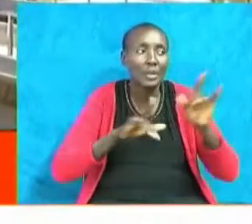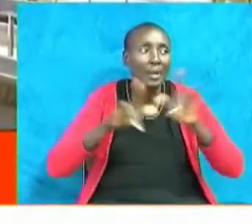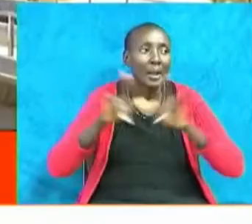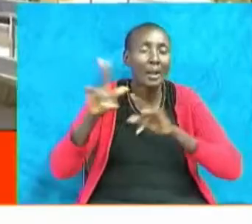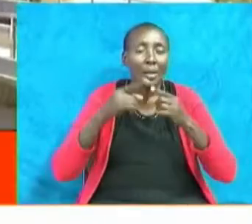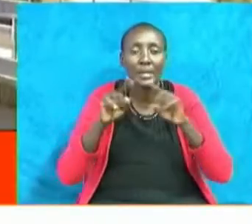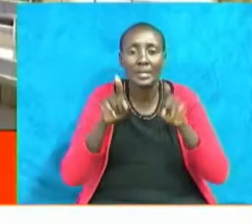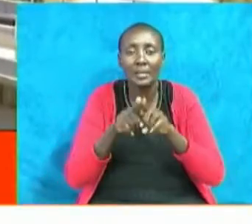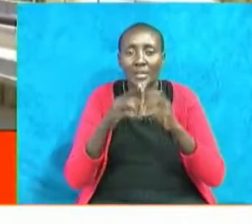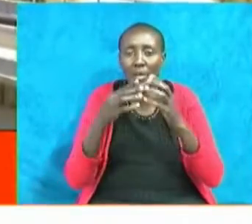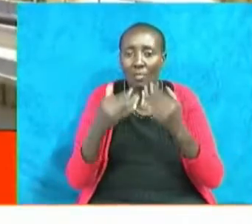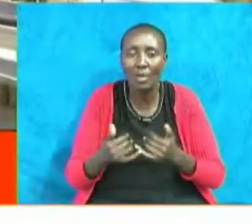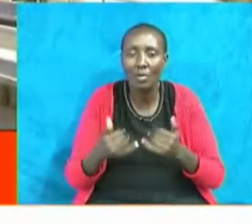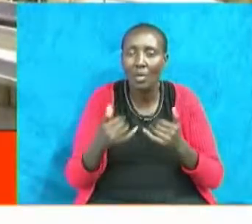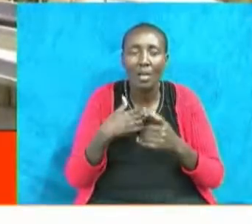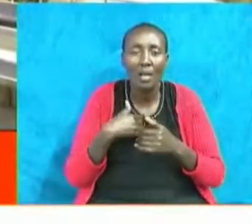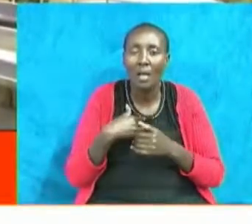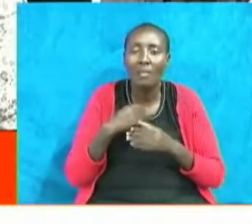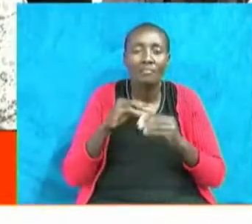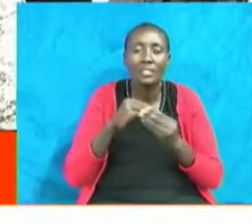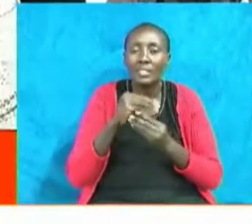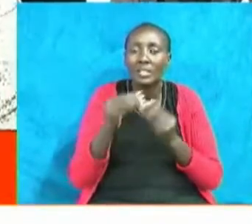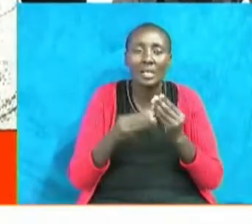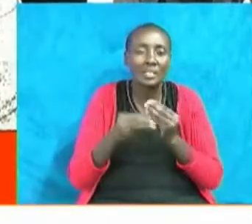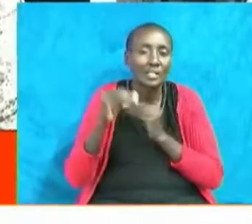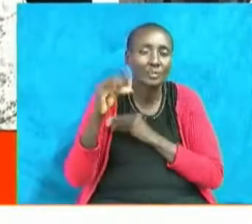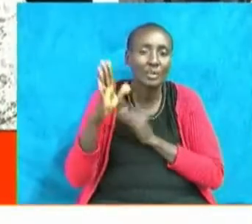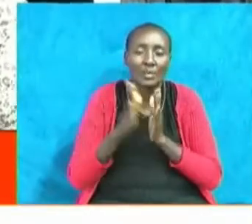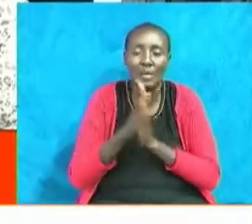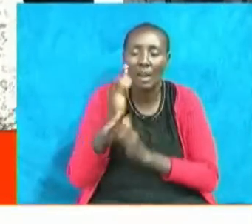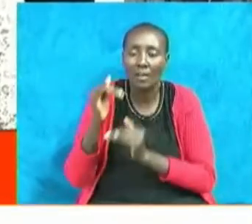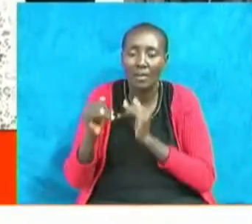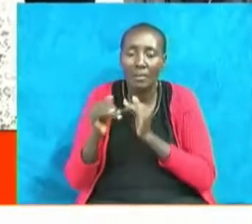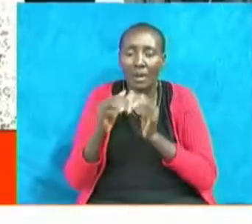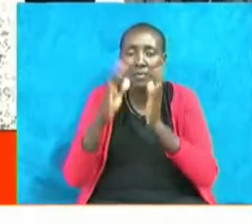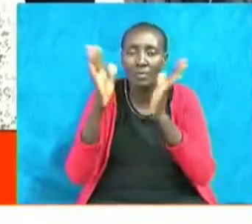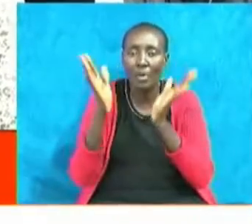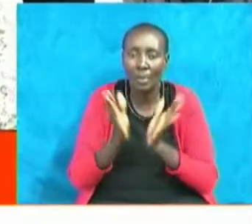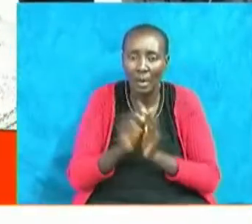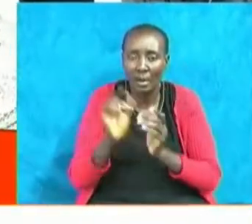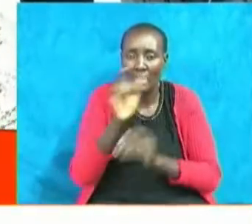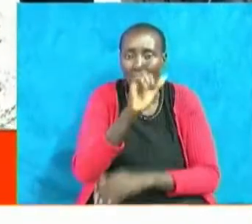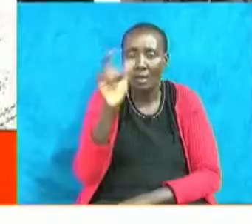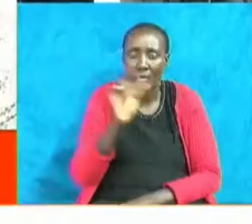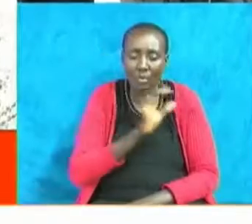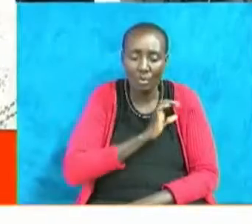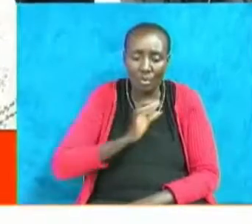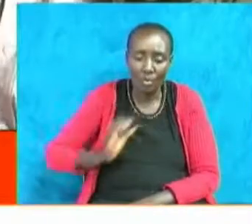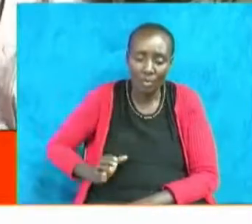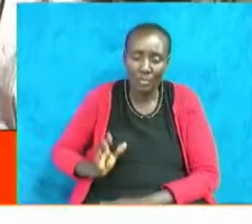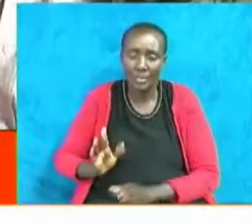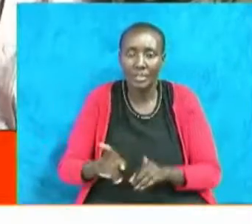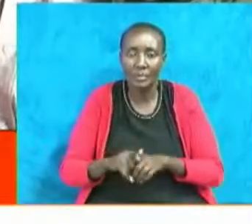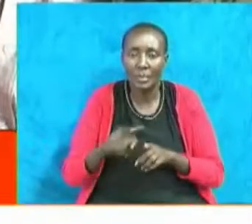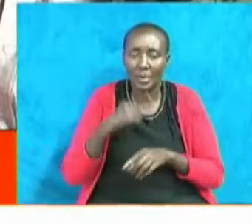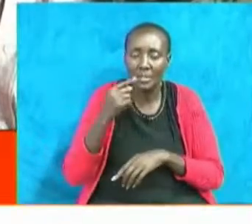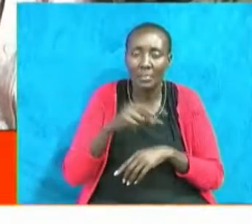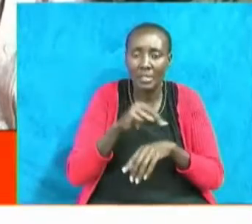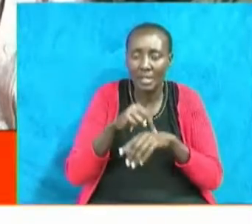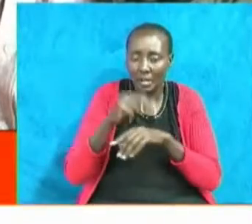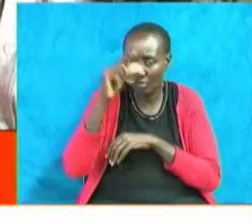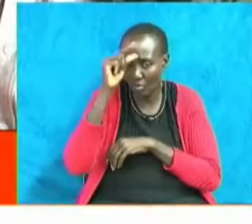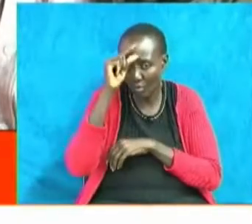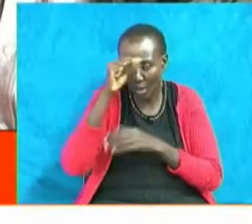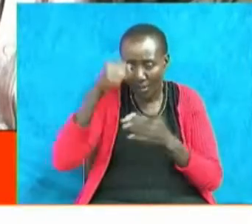seen a more double in rise in tickets. Finally, Rift Valley Regional Commissioner Mr. Mali Mohammed has said the national government had ramped